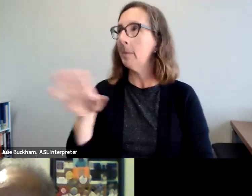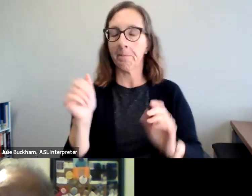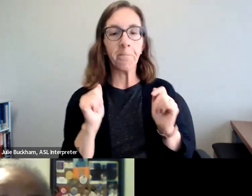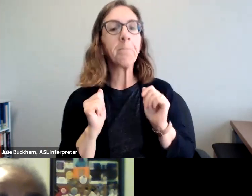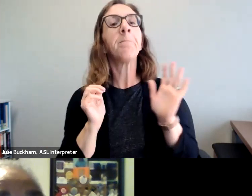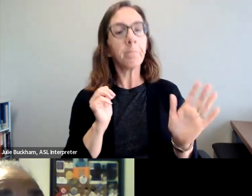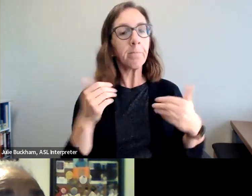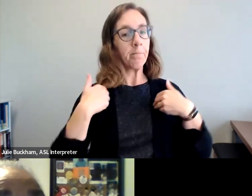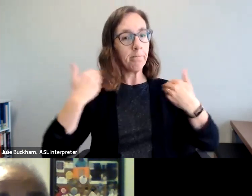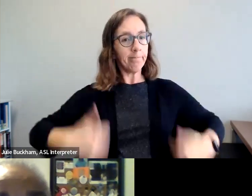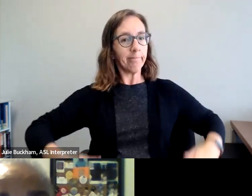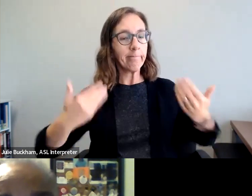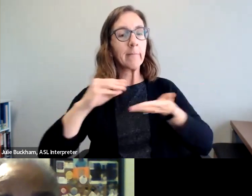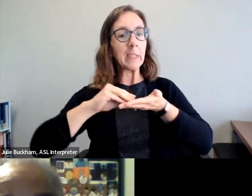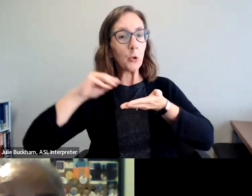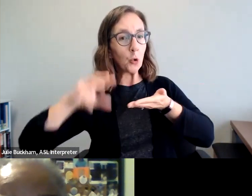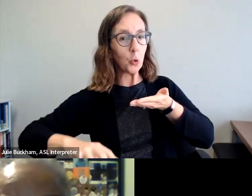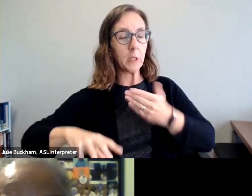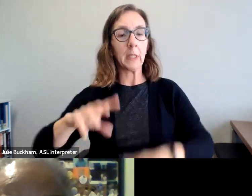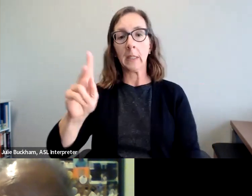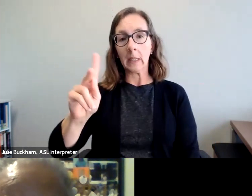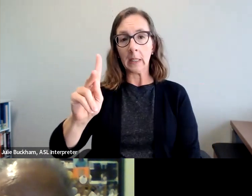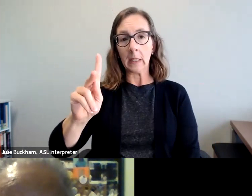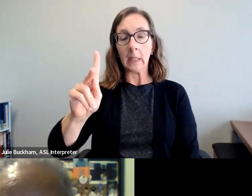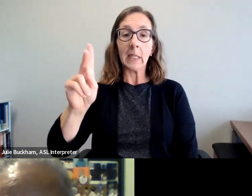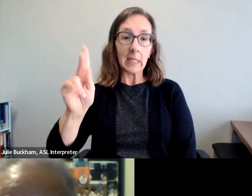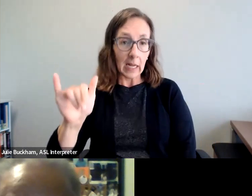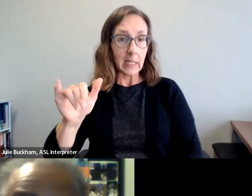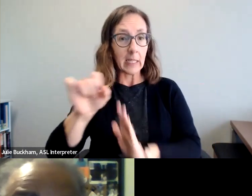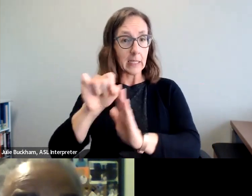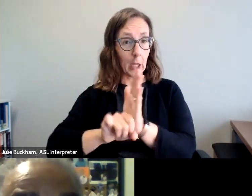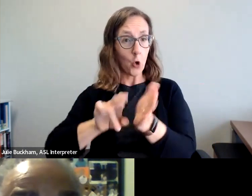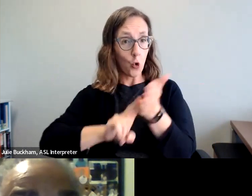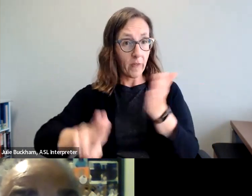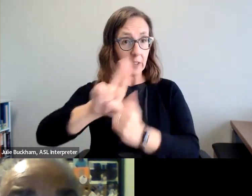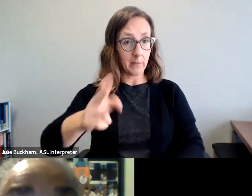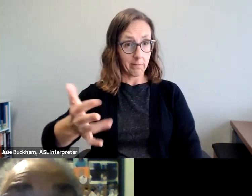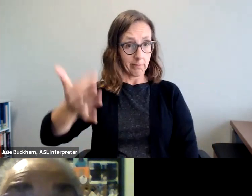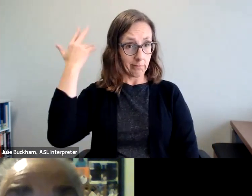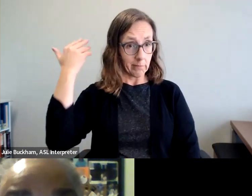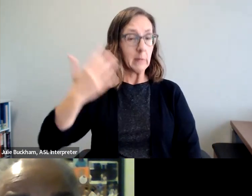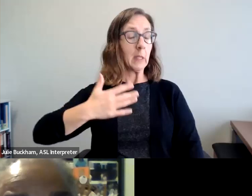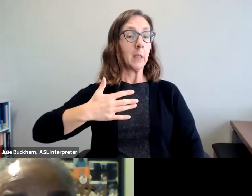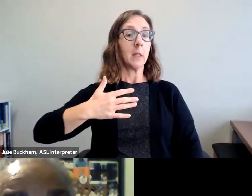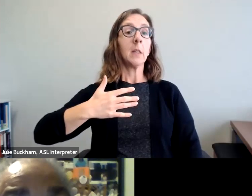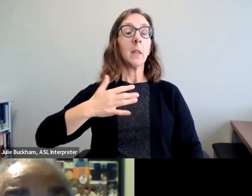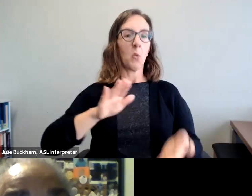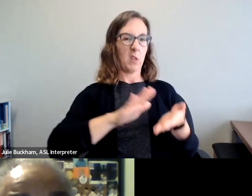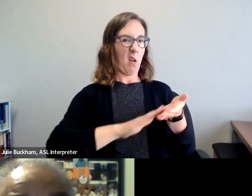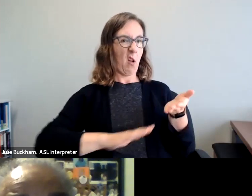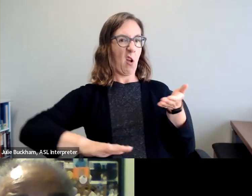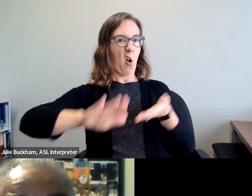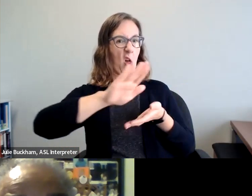as a student at Kentucky State University during my day, it was a college,